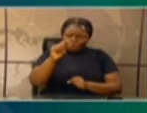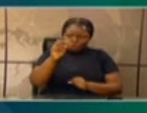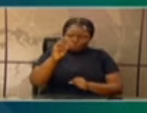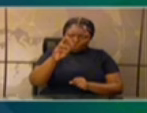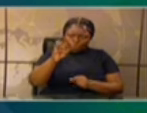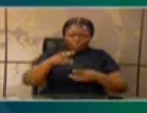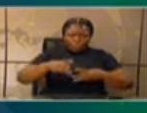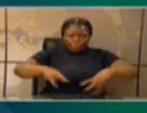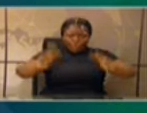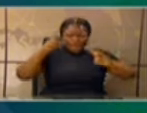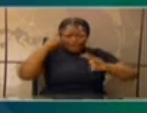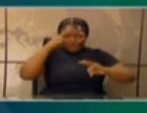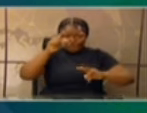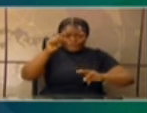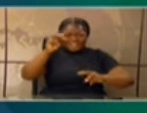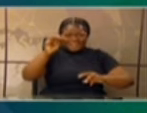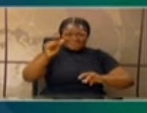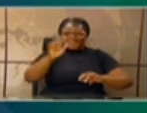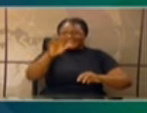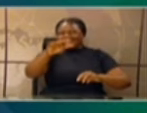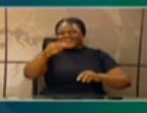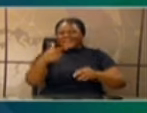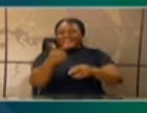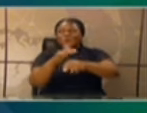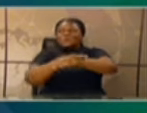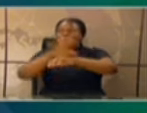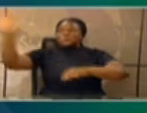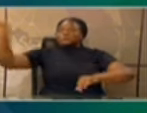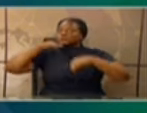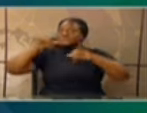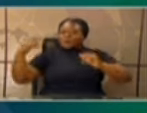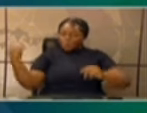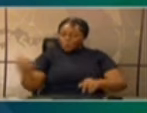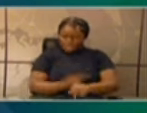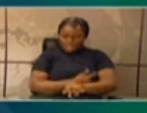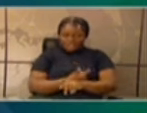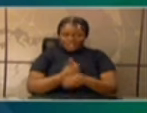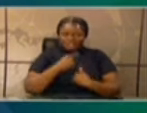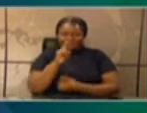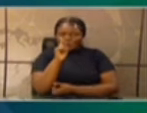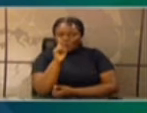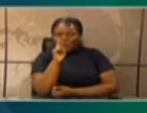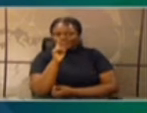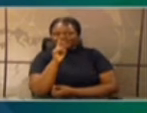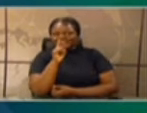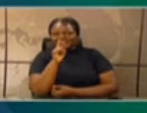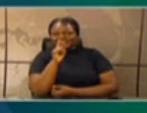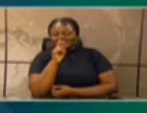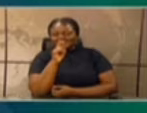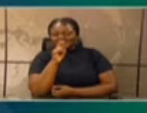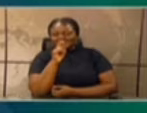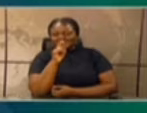Plus or minus, Yefa Italy for the end. It was a little above 7 kilometers of motorway.